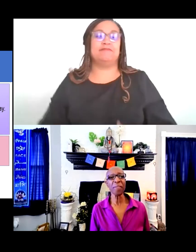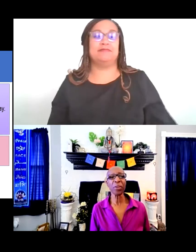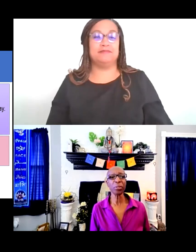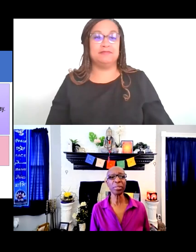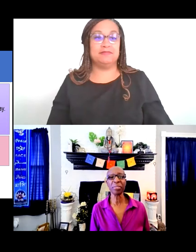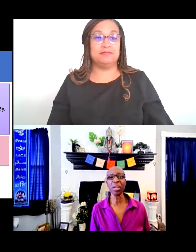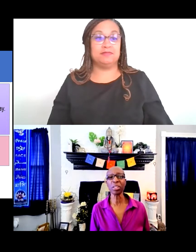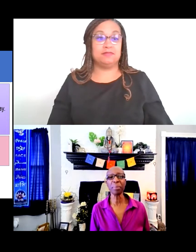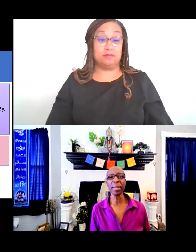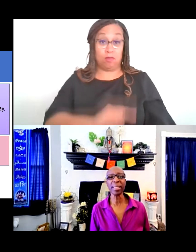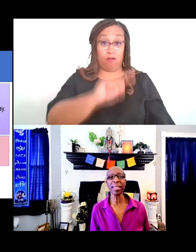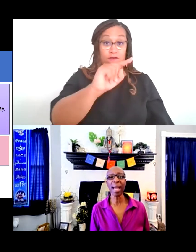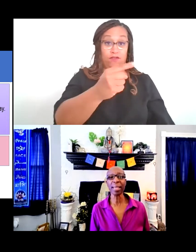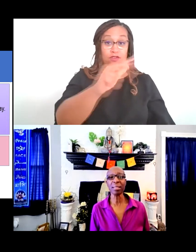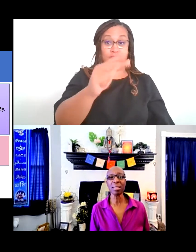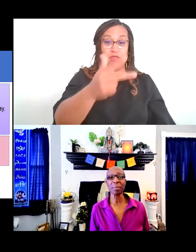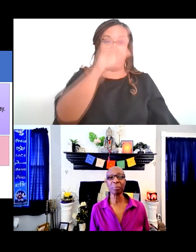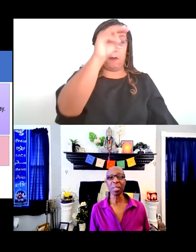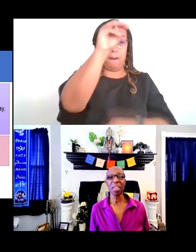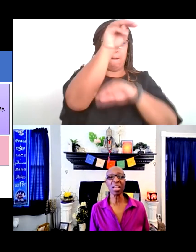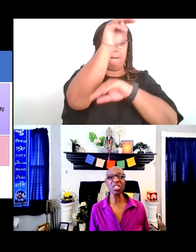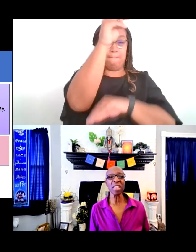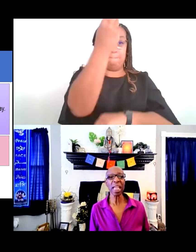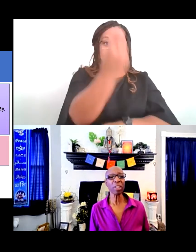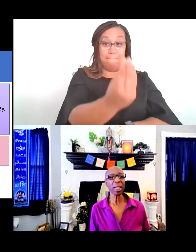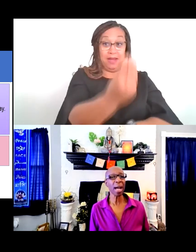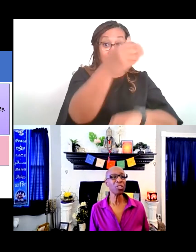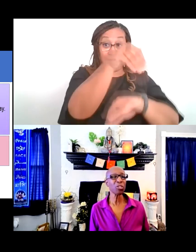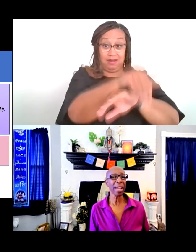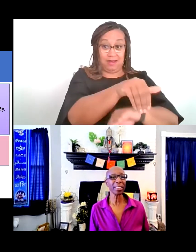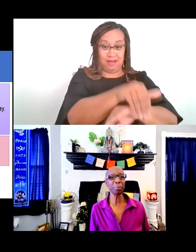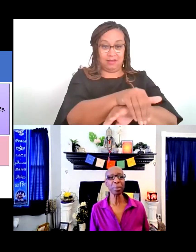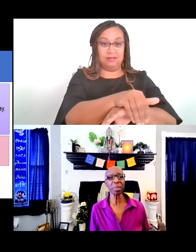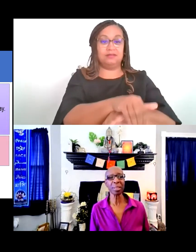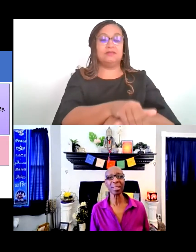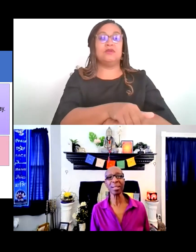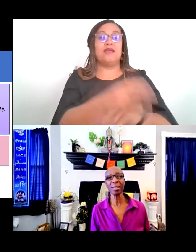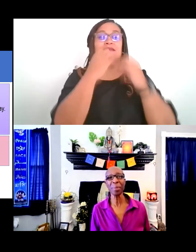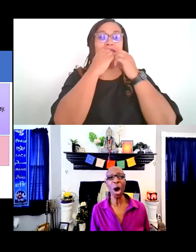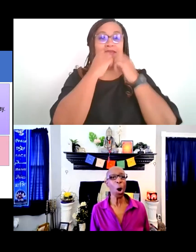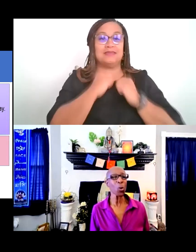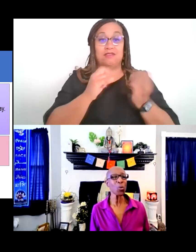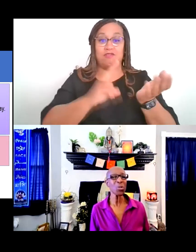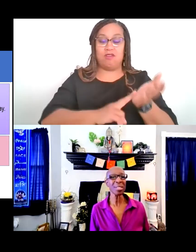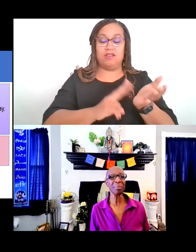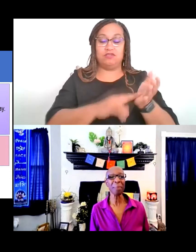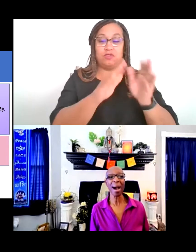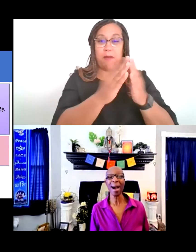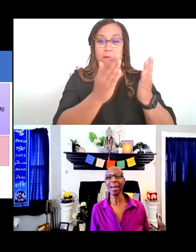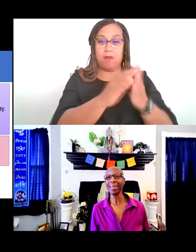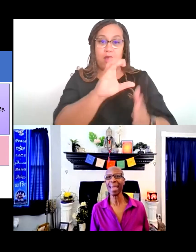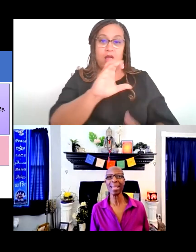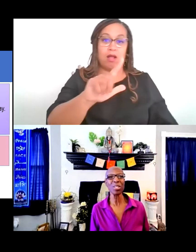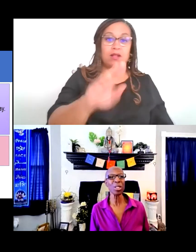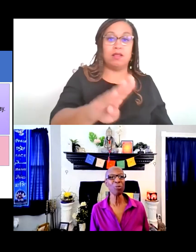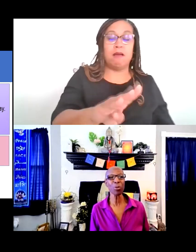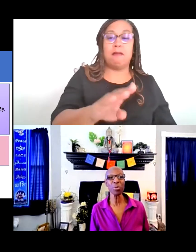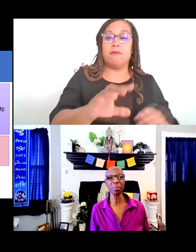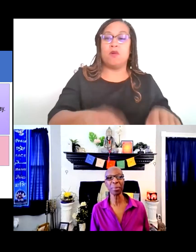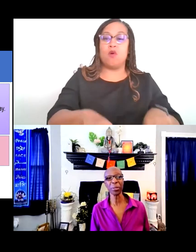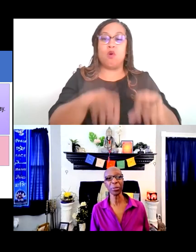On the first and third Monday nights, the Sacred Contracts Book Club, hosted by